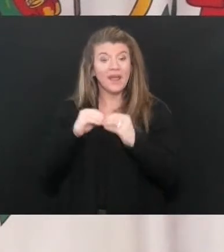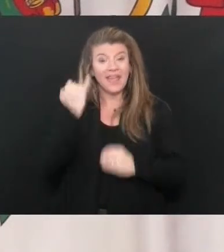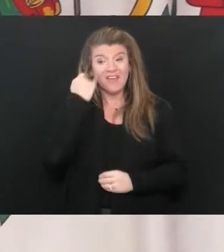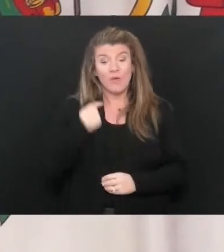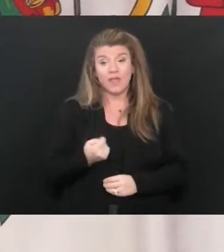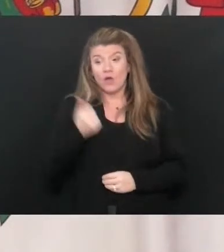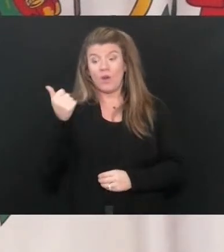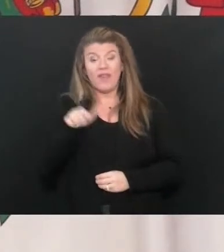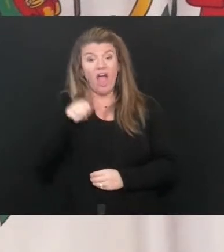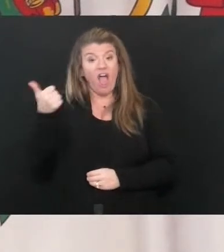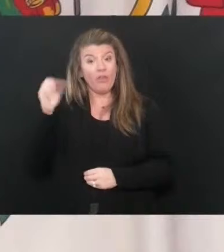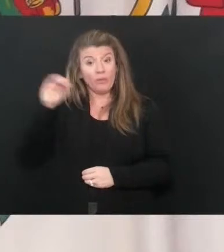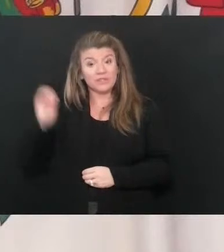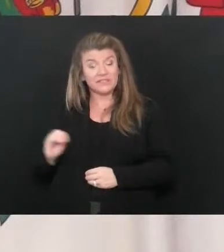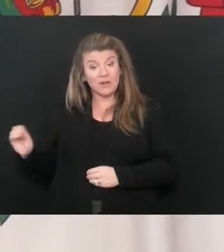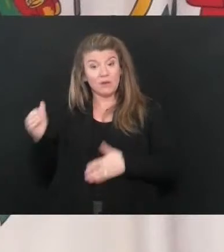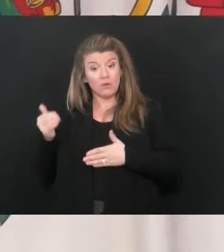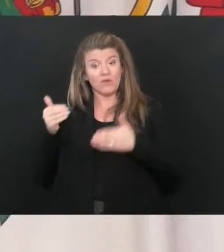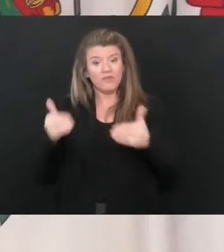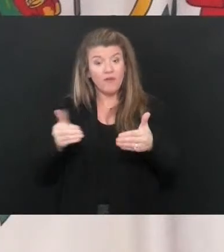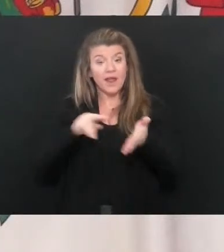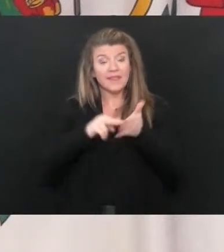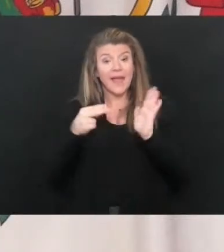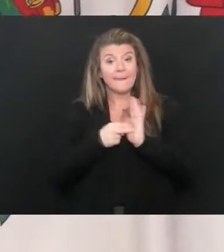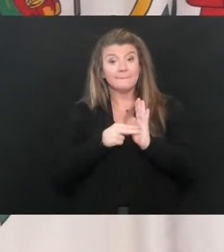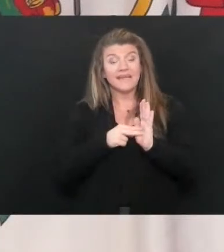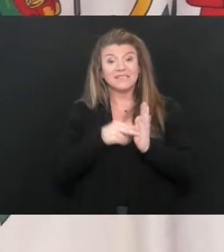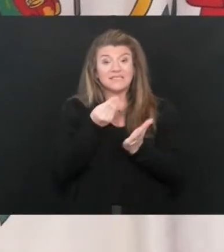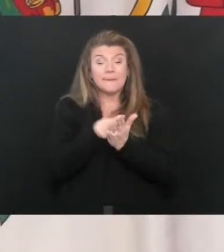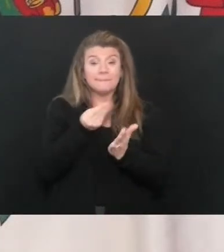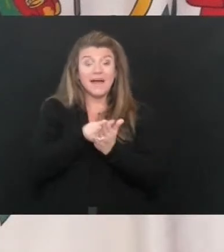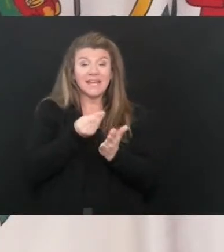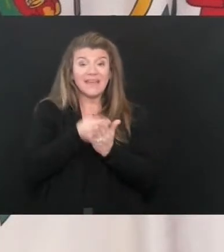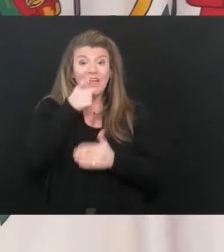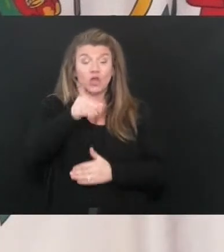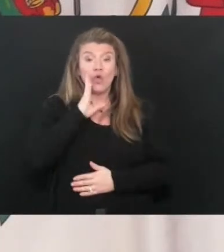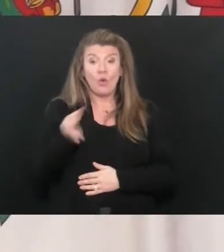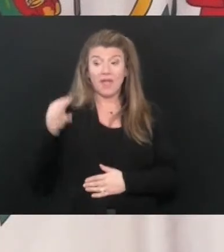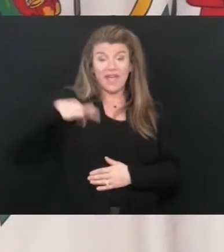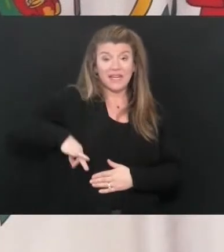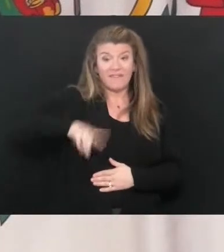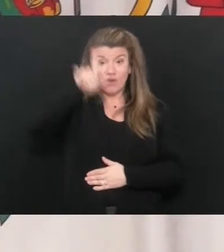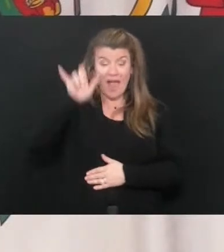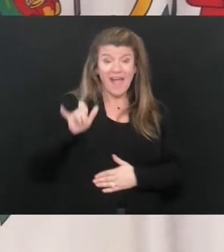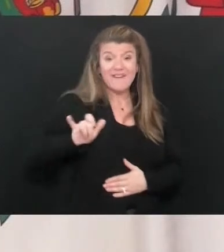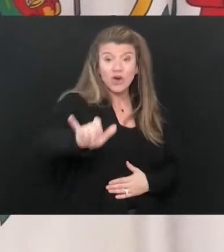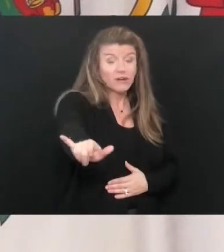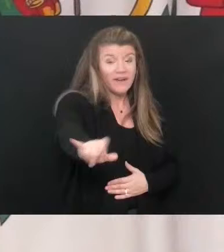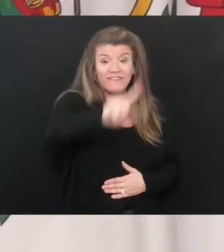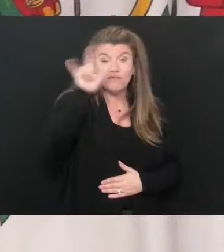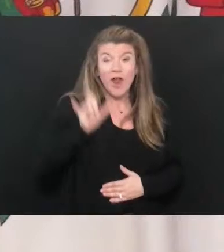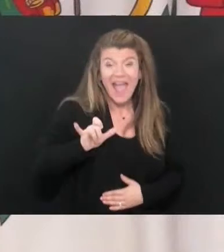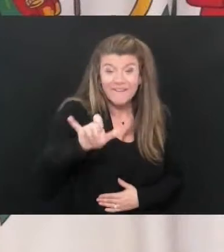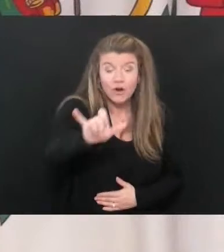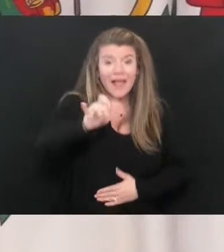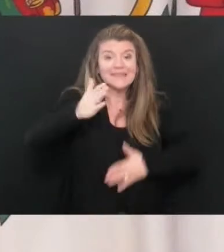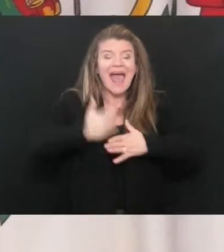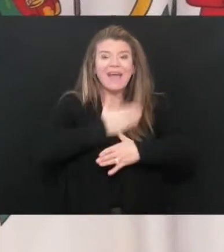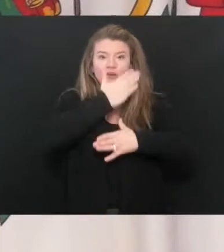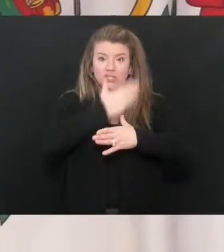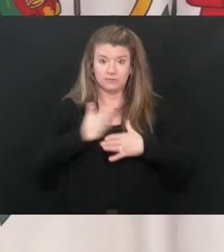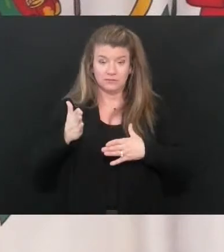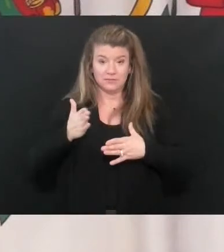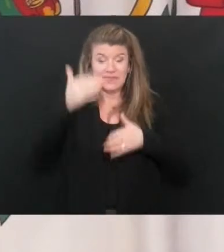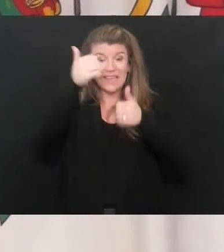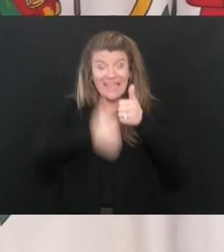forward, that amount of dollars that will go to every single household forever as an average.